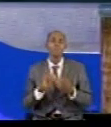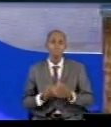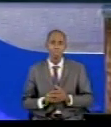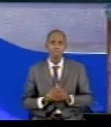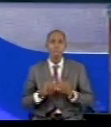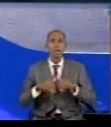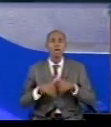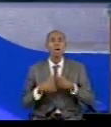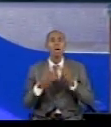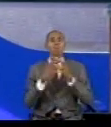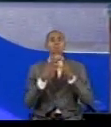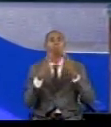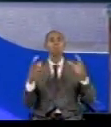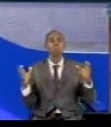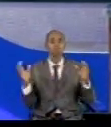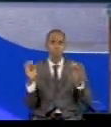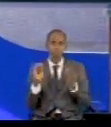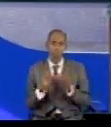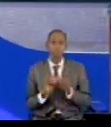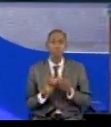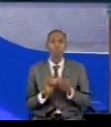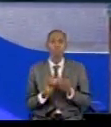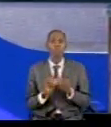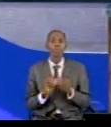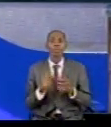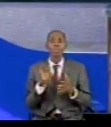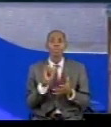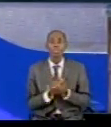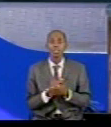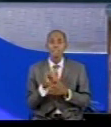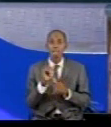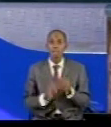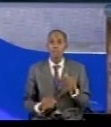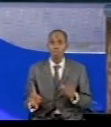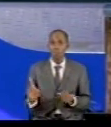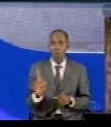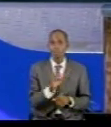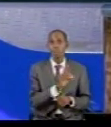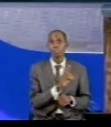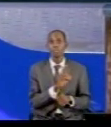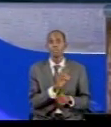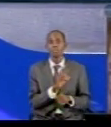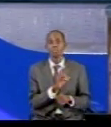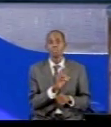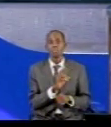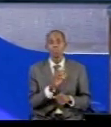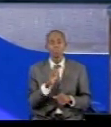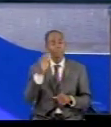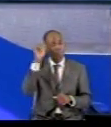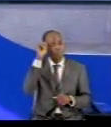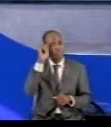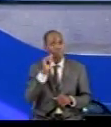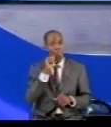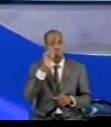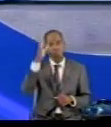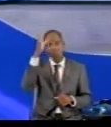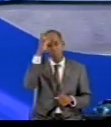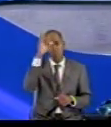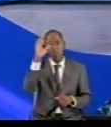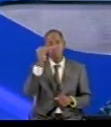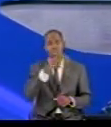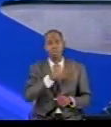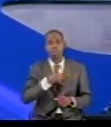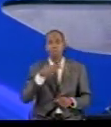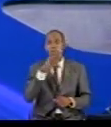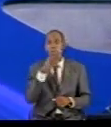how much more that everyone, adults, fathers and mothers and